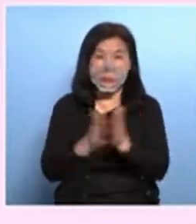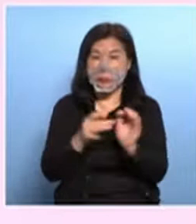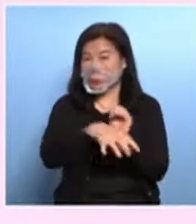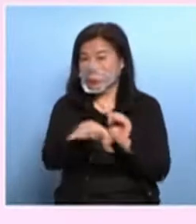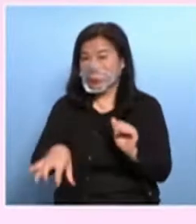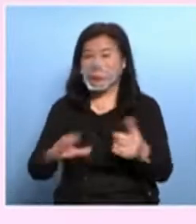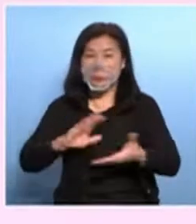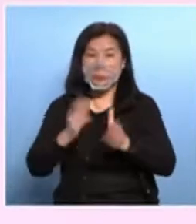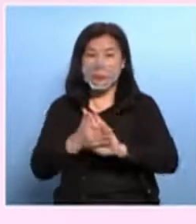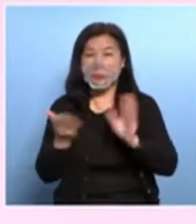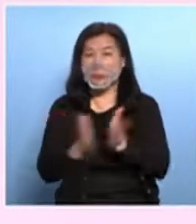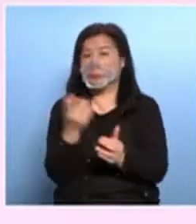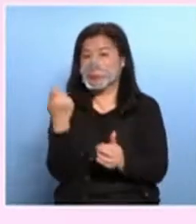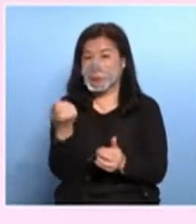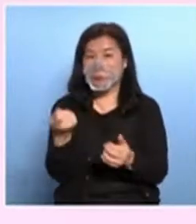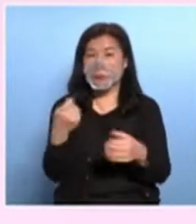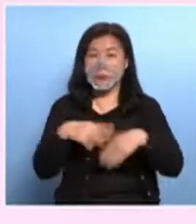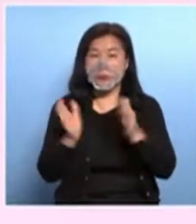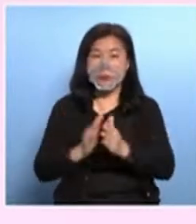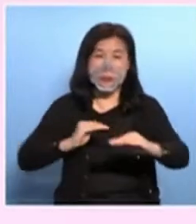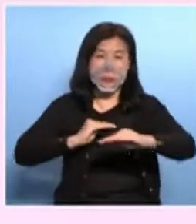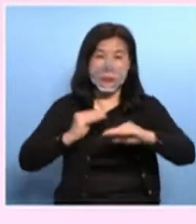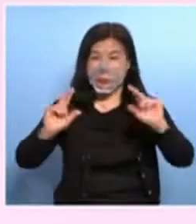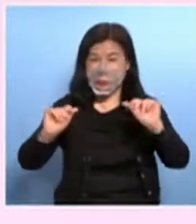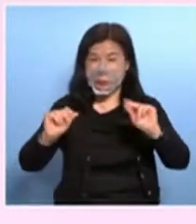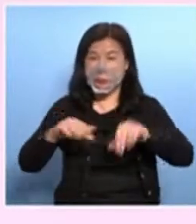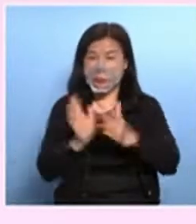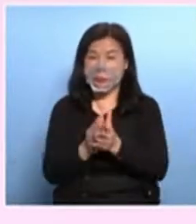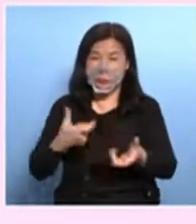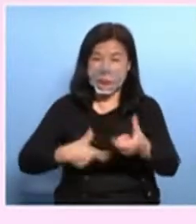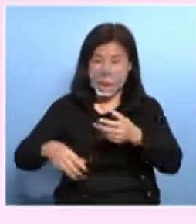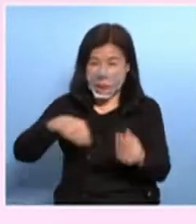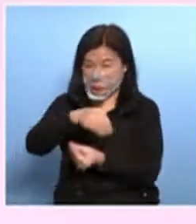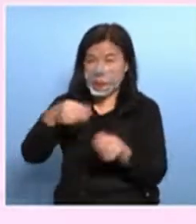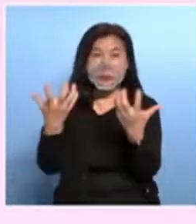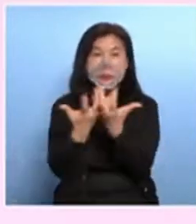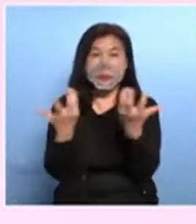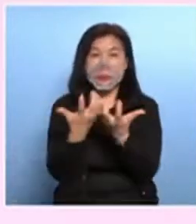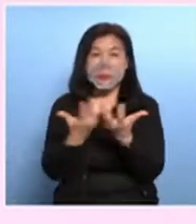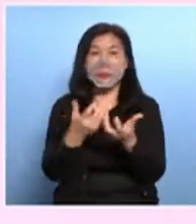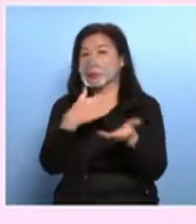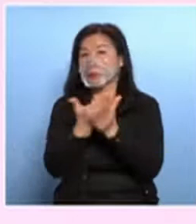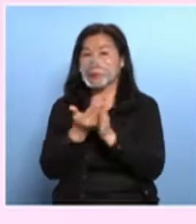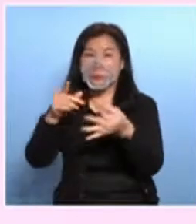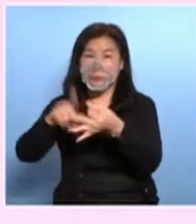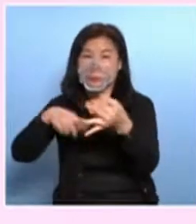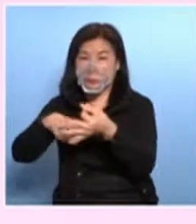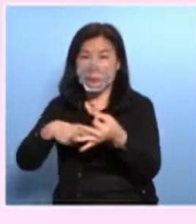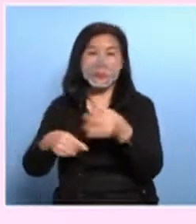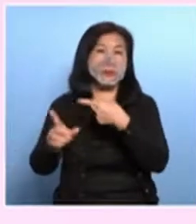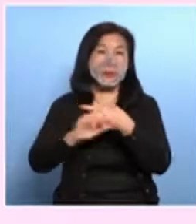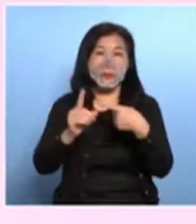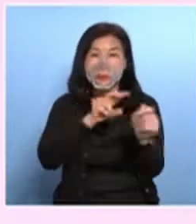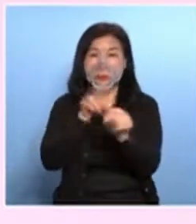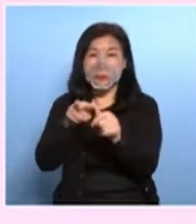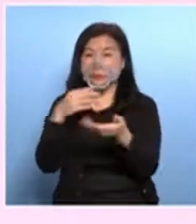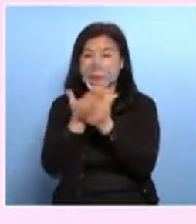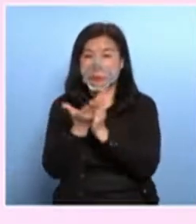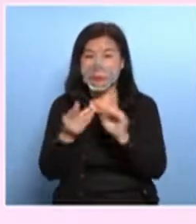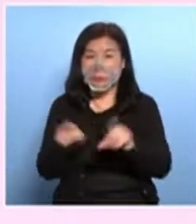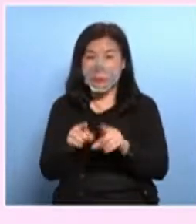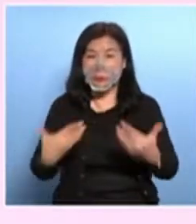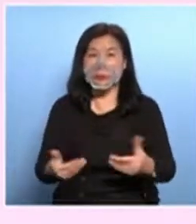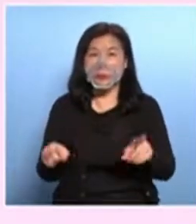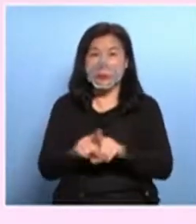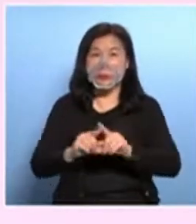cultural edges as well as first mover advantage, Hong Kong has been performing the role of facilitator and innovator in proactively promoting the